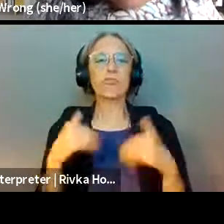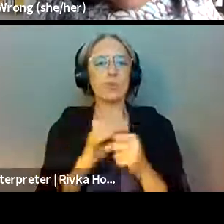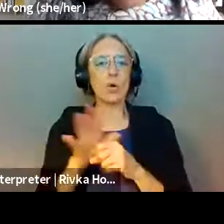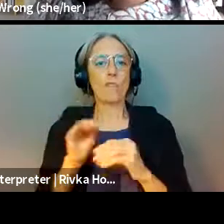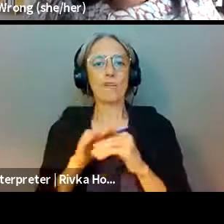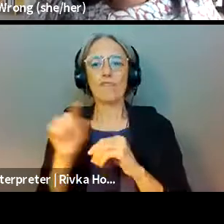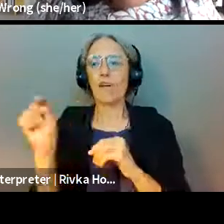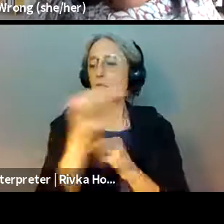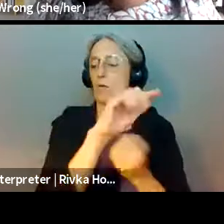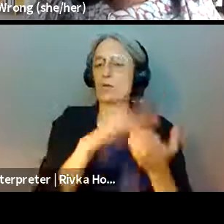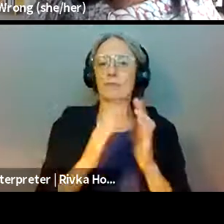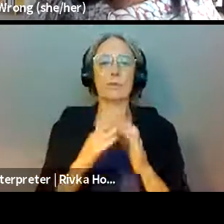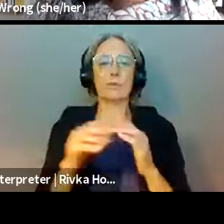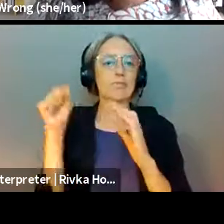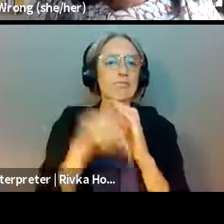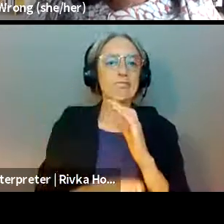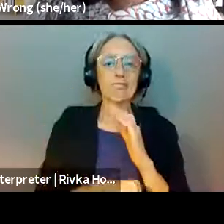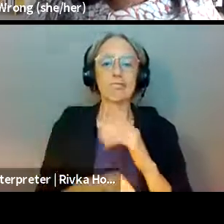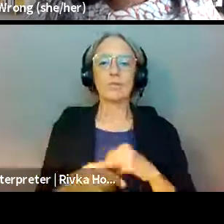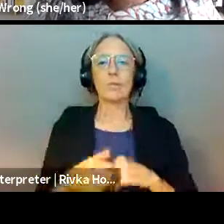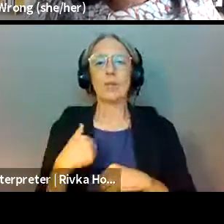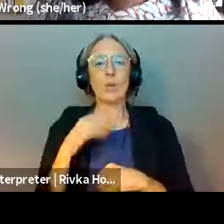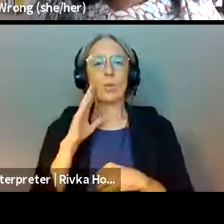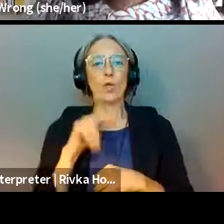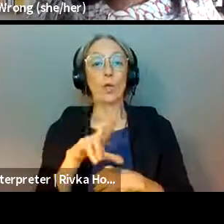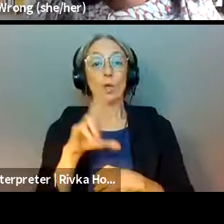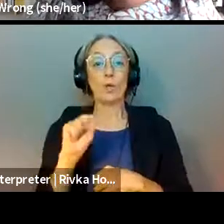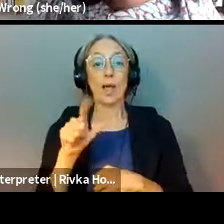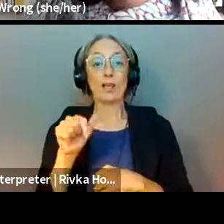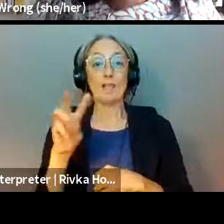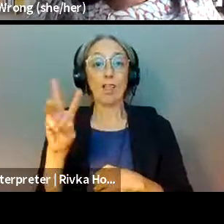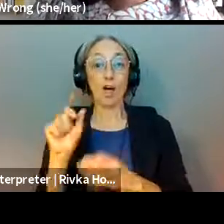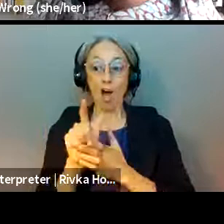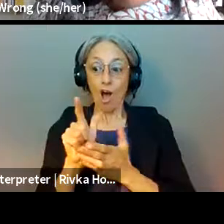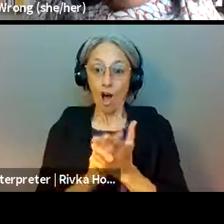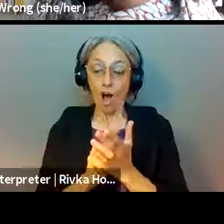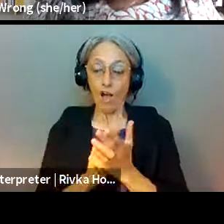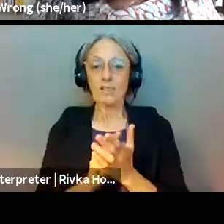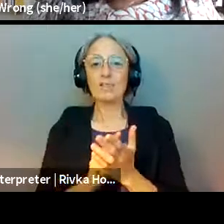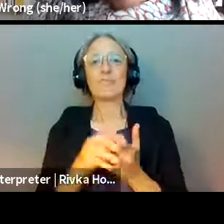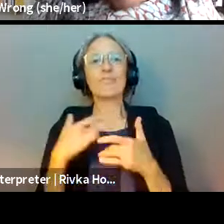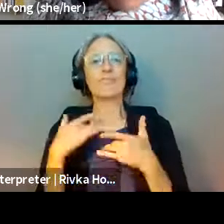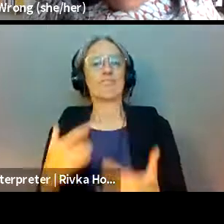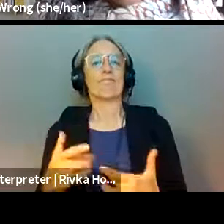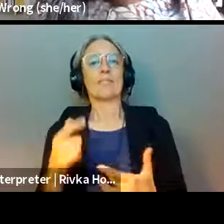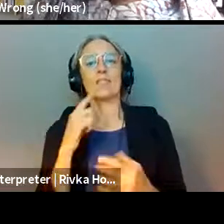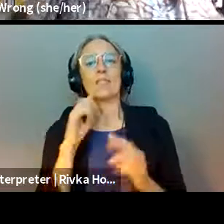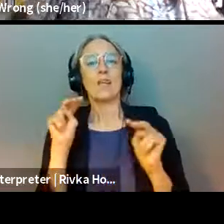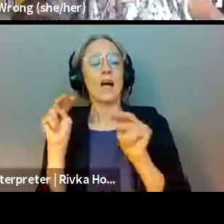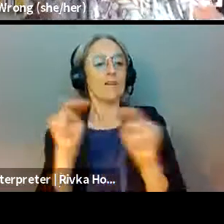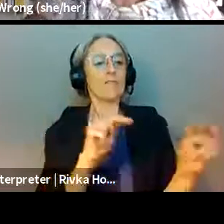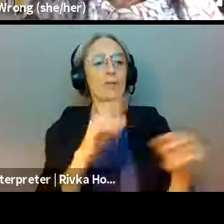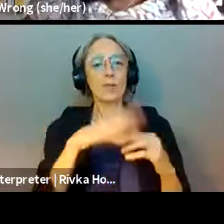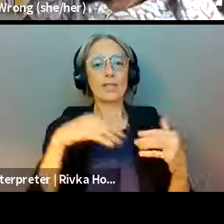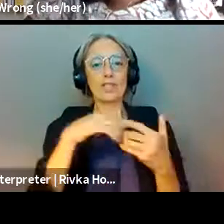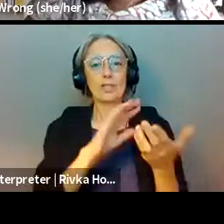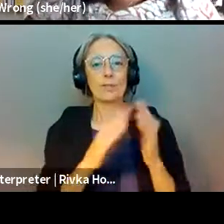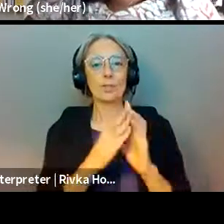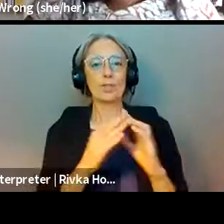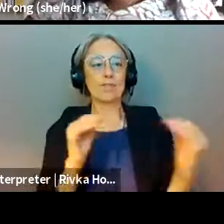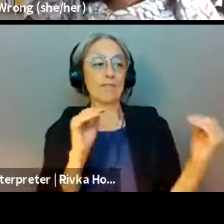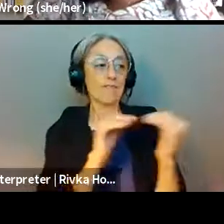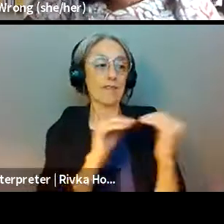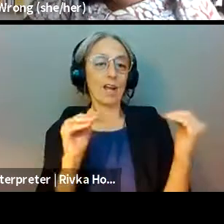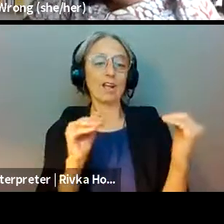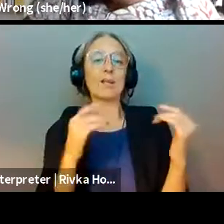US laws have treated Indigenous communities unfairly and unjustly. And I just